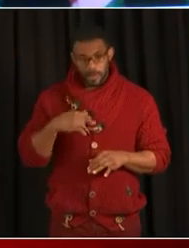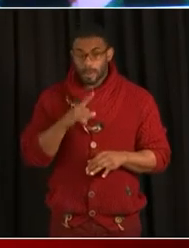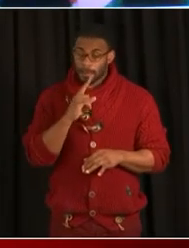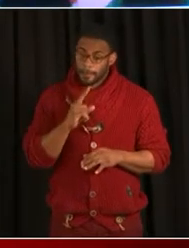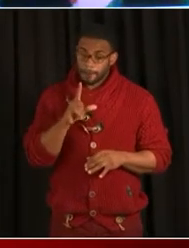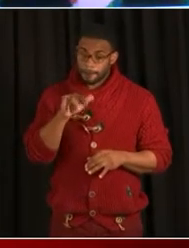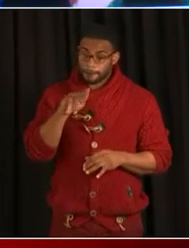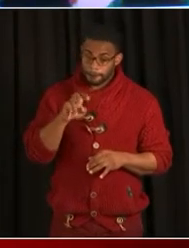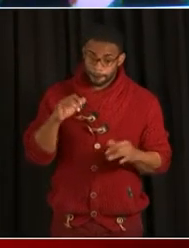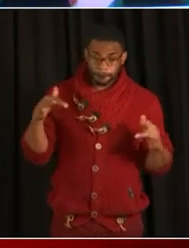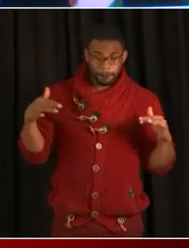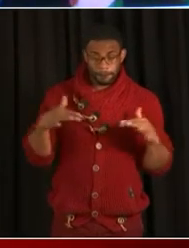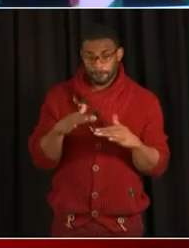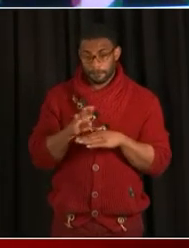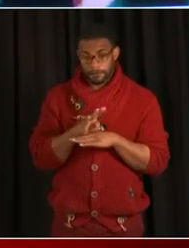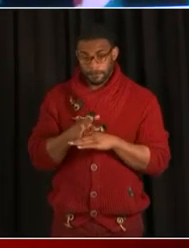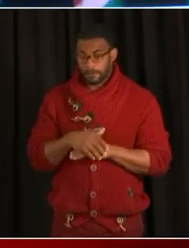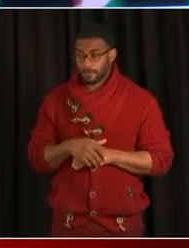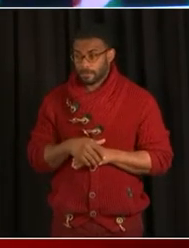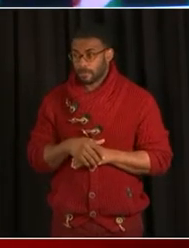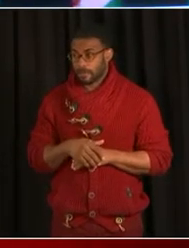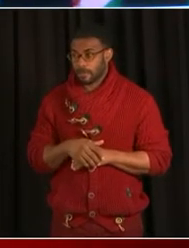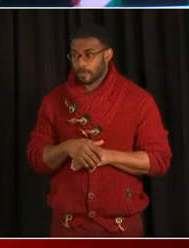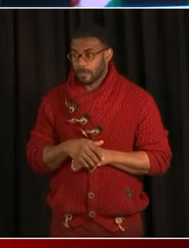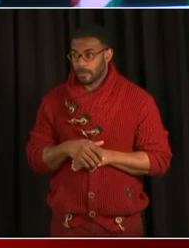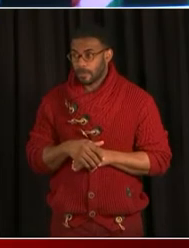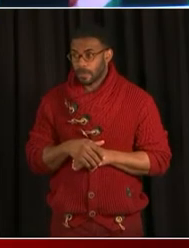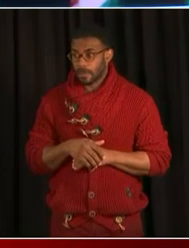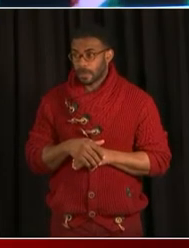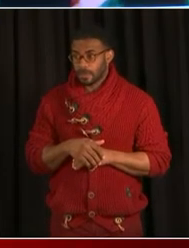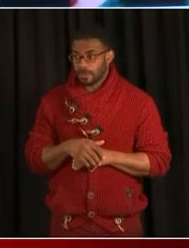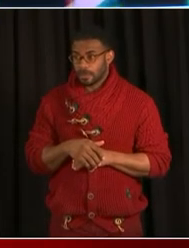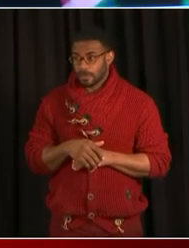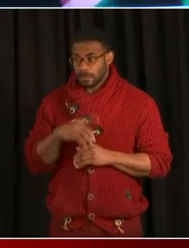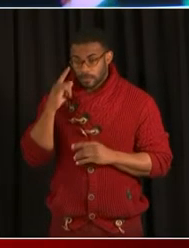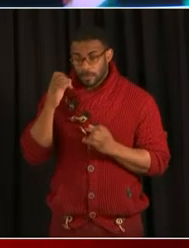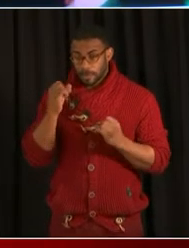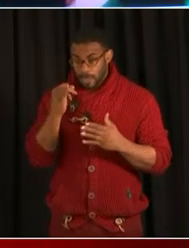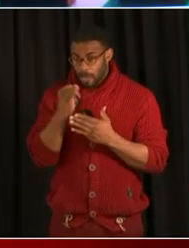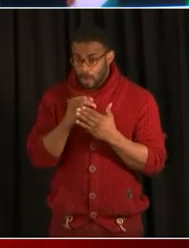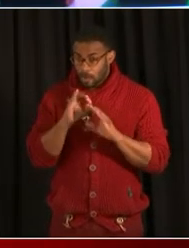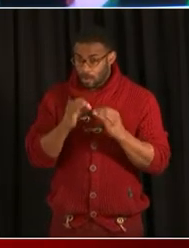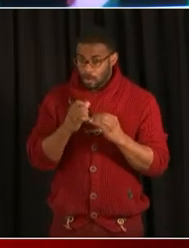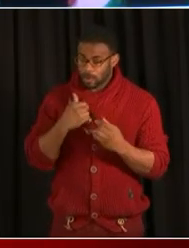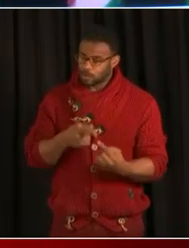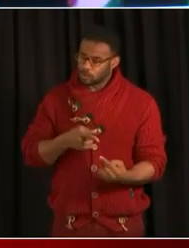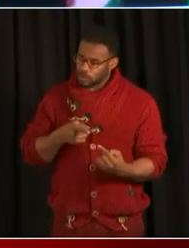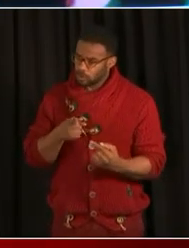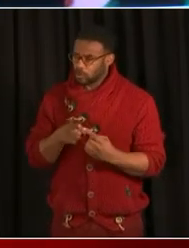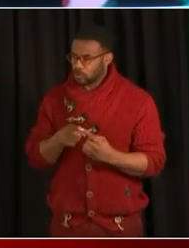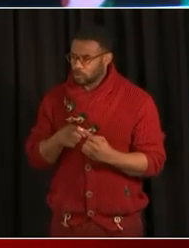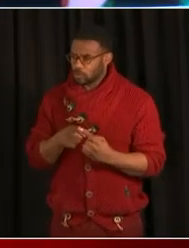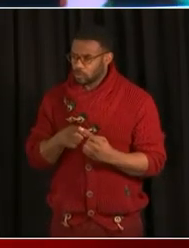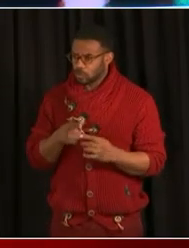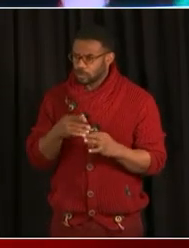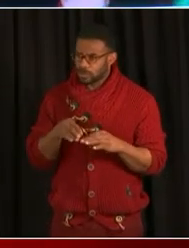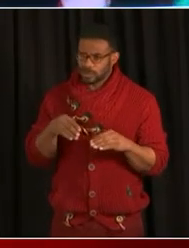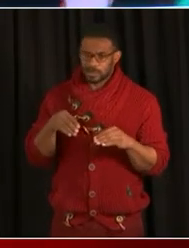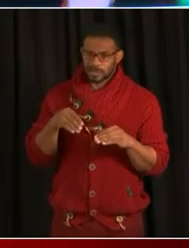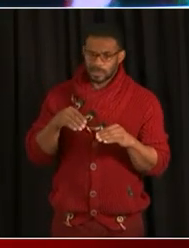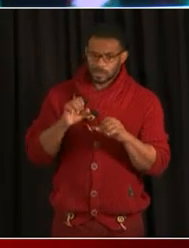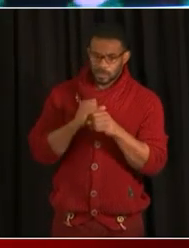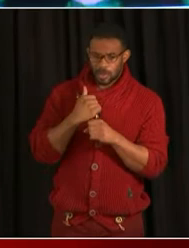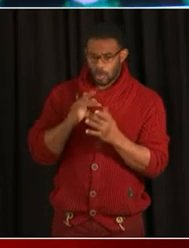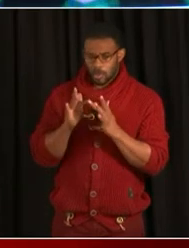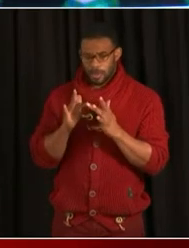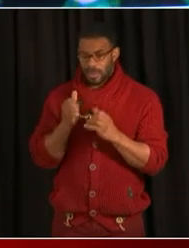We are a live gathering business, and this, for many arts organizations, we struggle to just simply maintain our websites